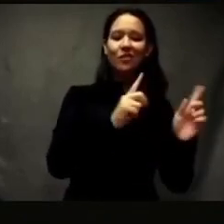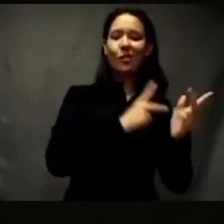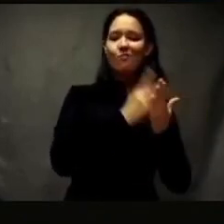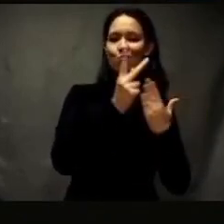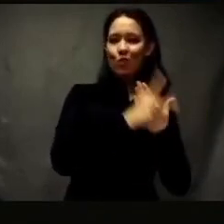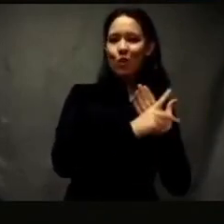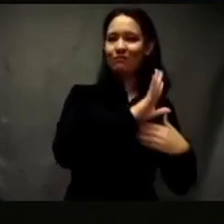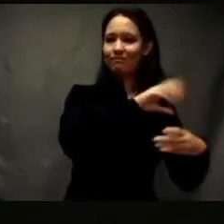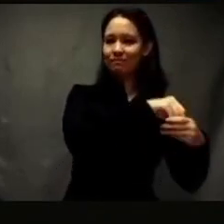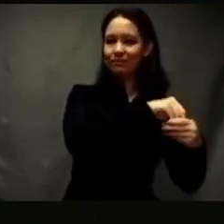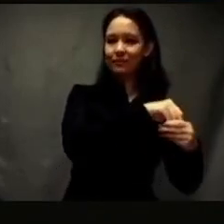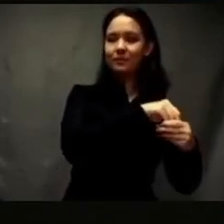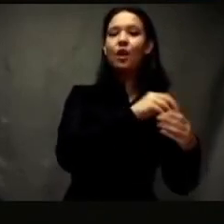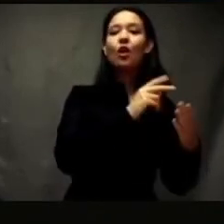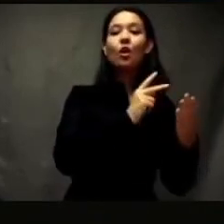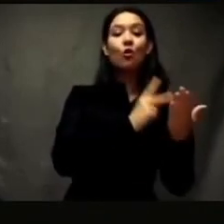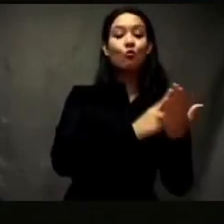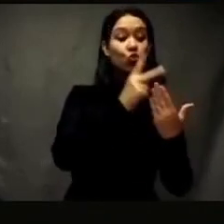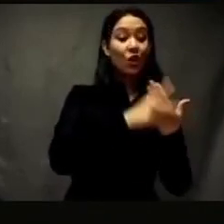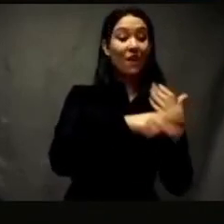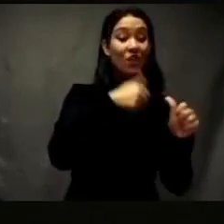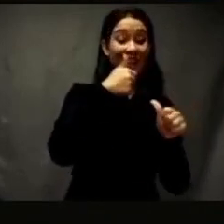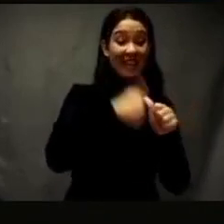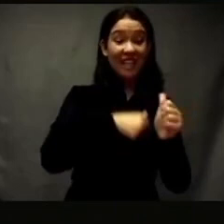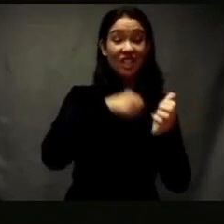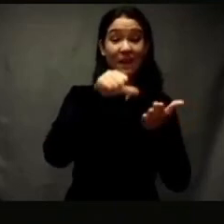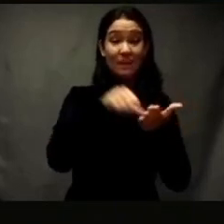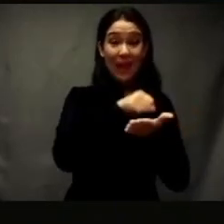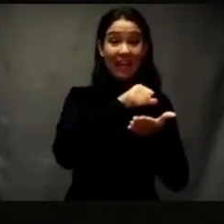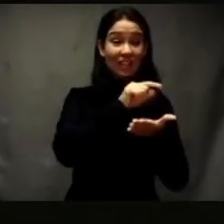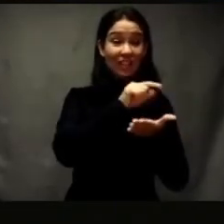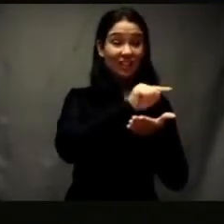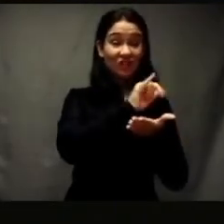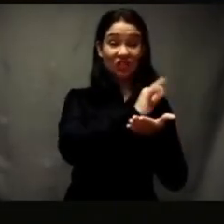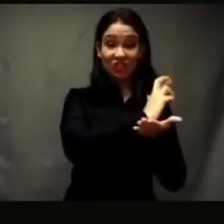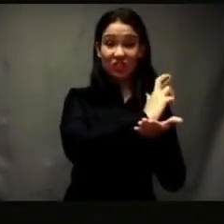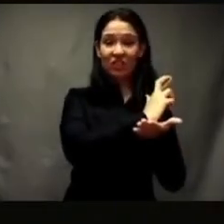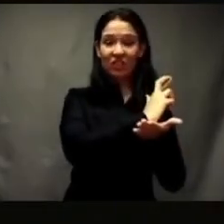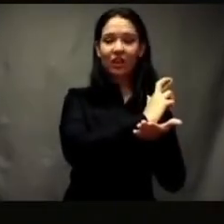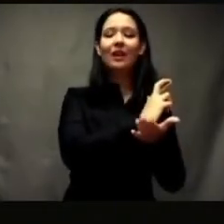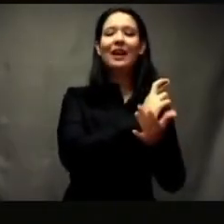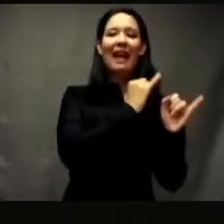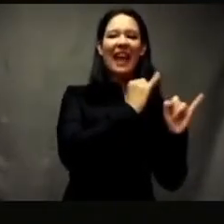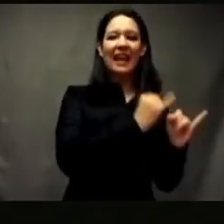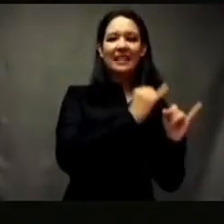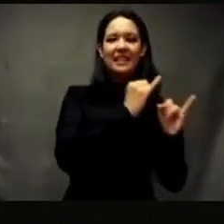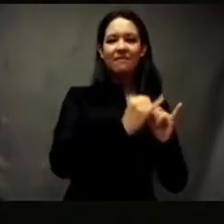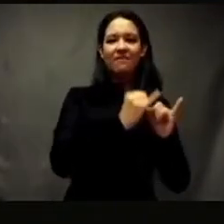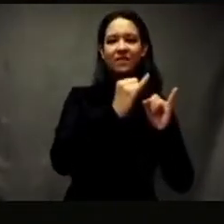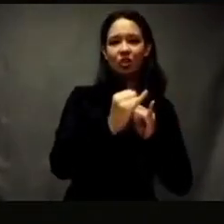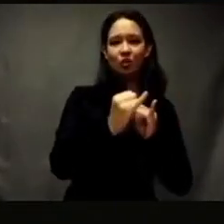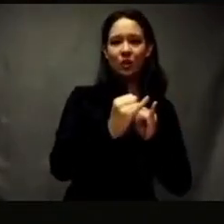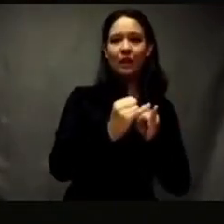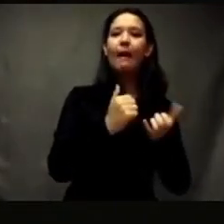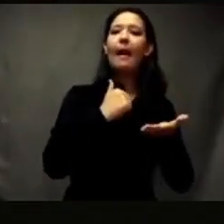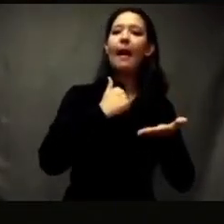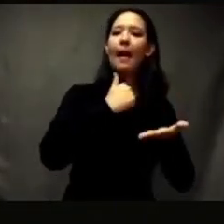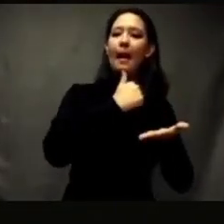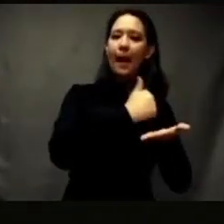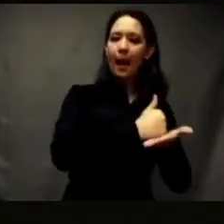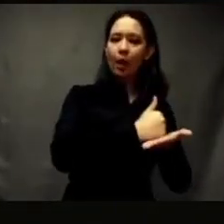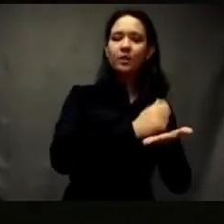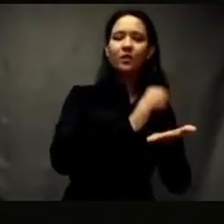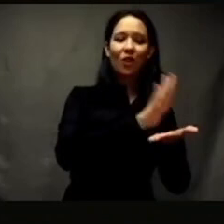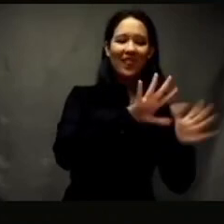So programs on each page in ScratchJr are individual. So it kind of helps for the